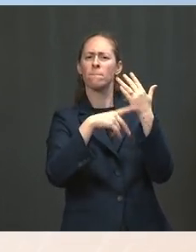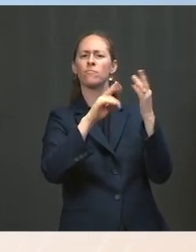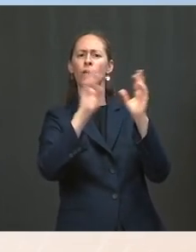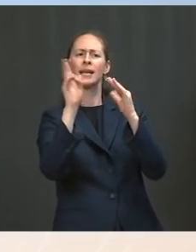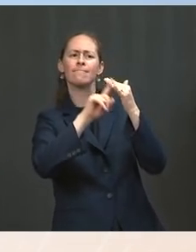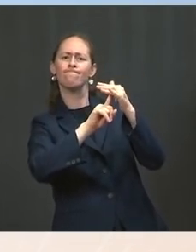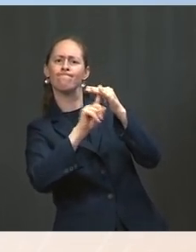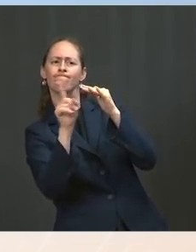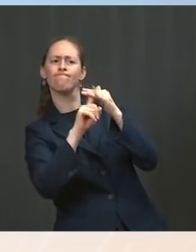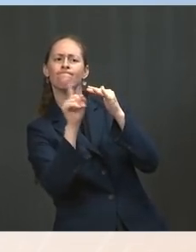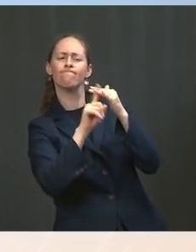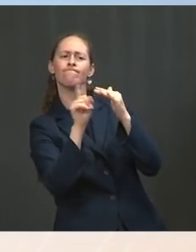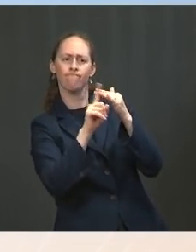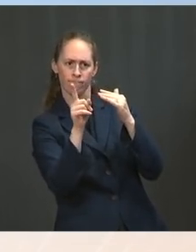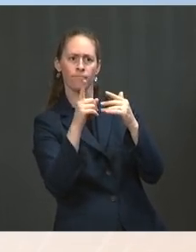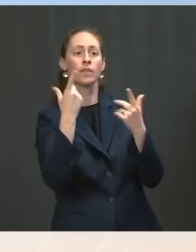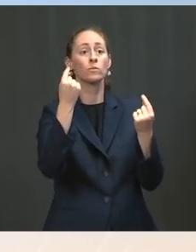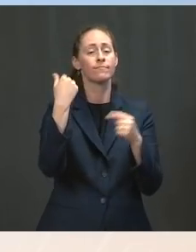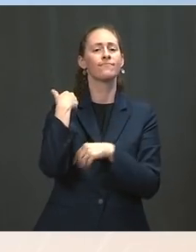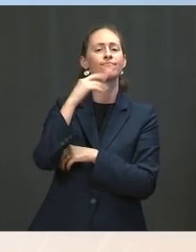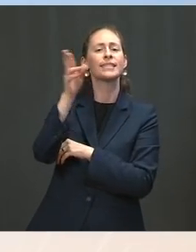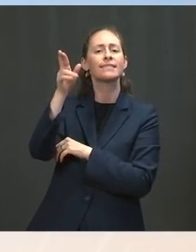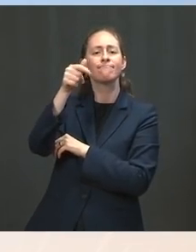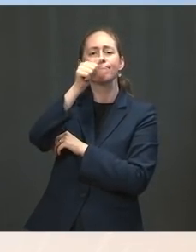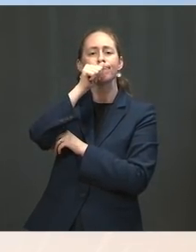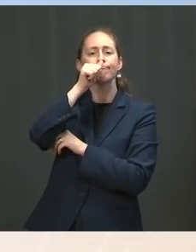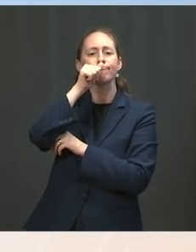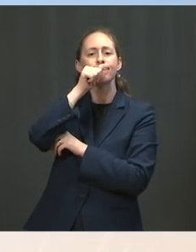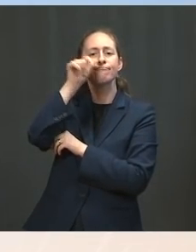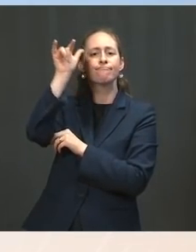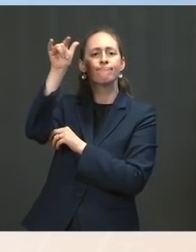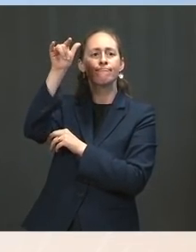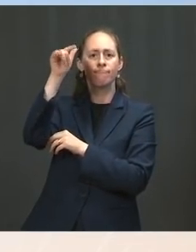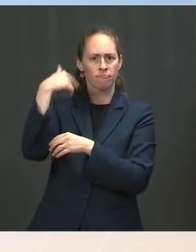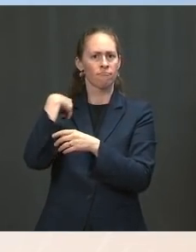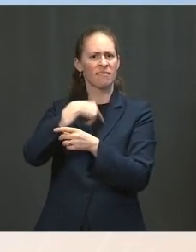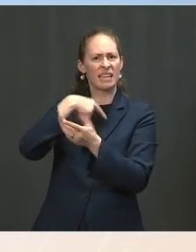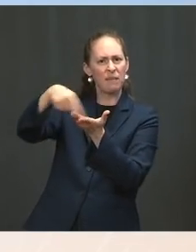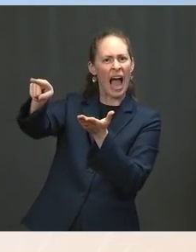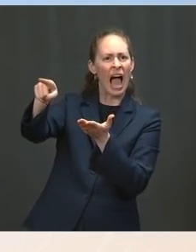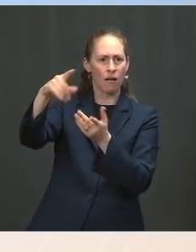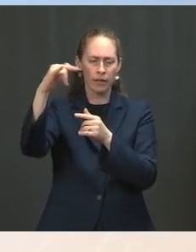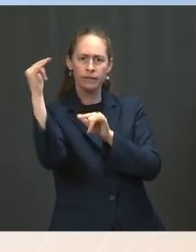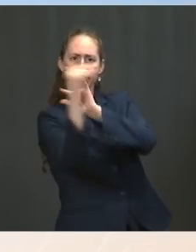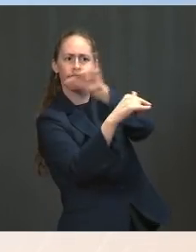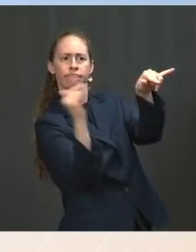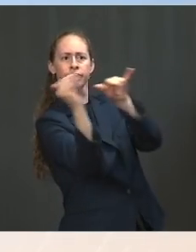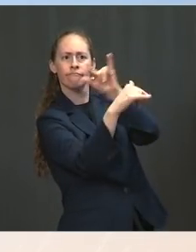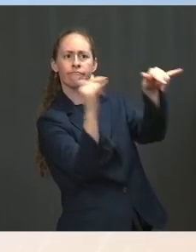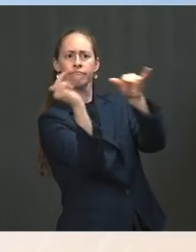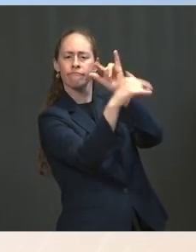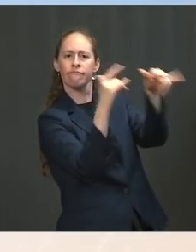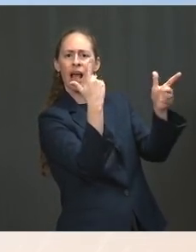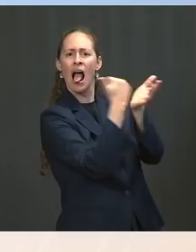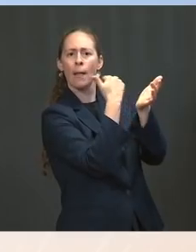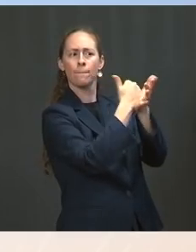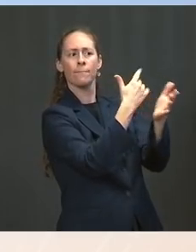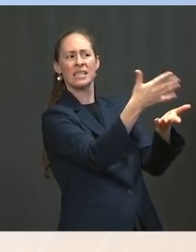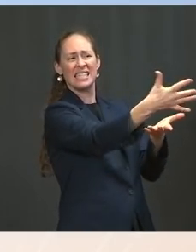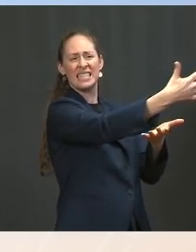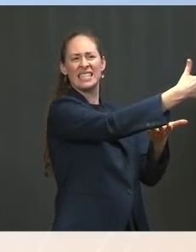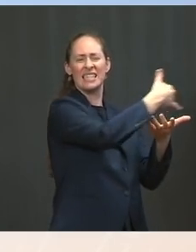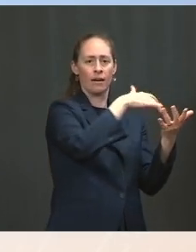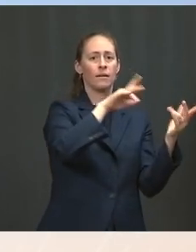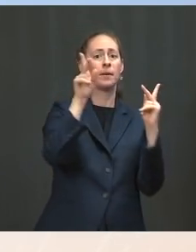to begin moving SIVs and their families out. Now, as I said the last time I was at this podium, we did contemplate a big gray